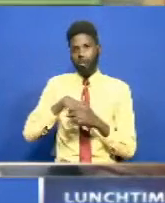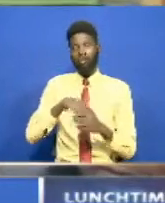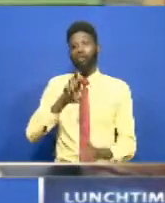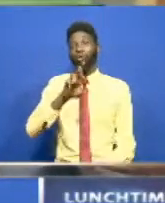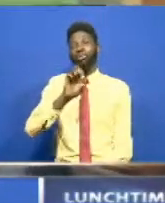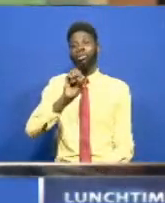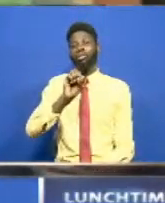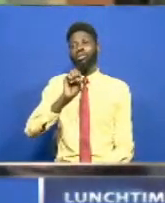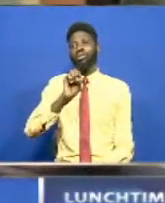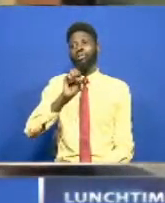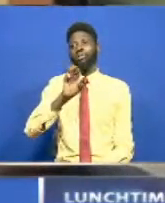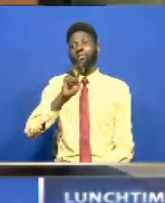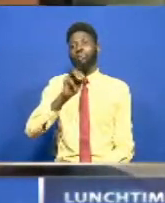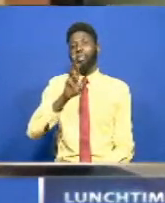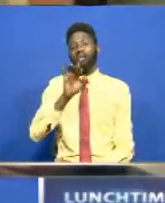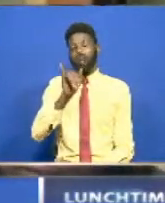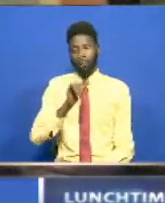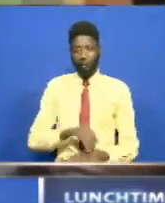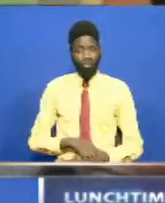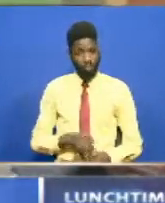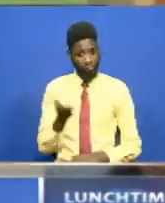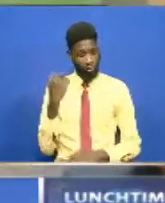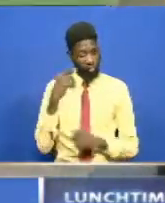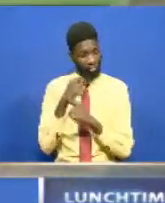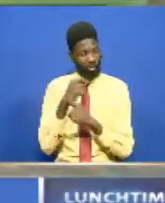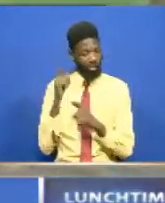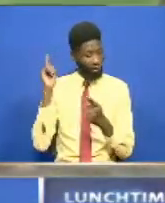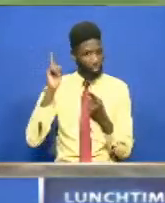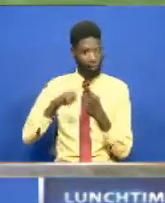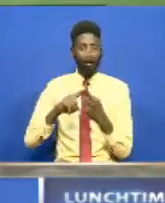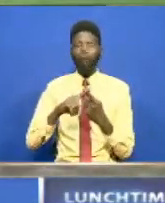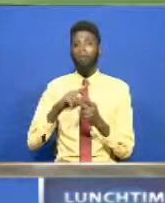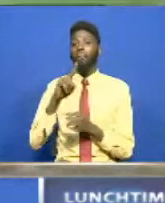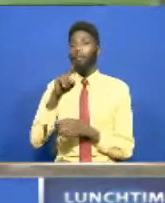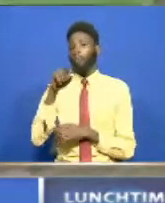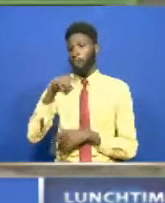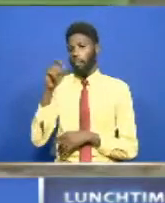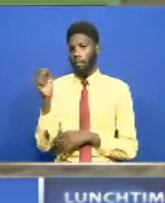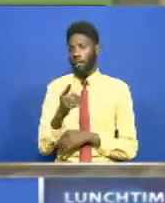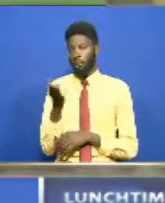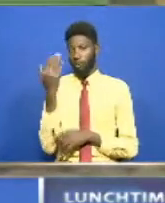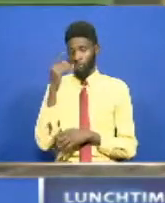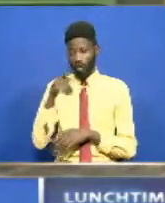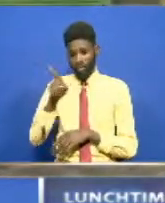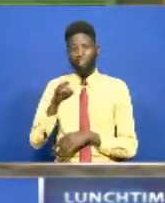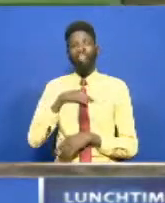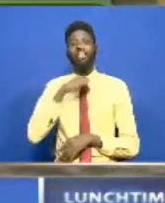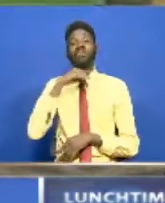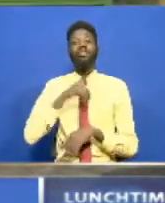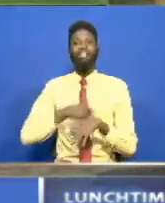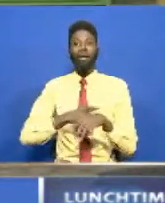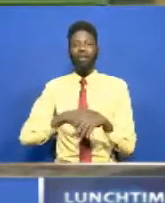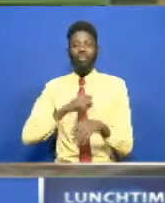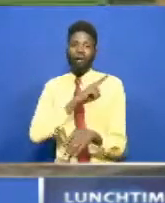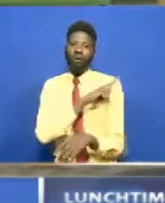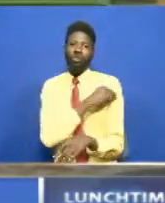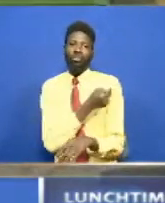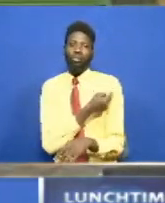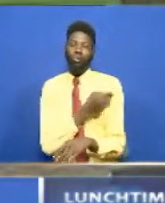Starlet's goalkeeper trainer until earlier this month when she passed on while receiving treatment in a Nairobi hospital.